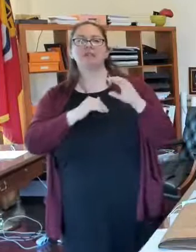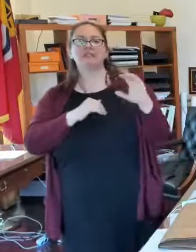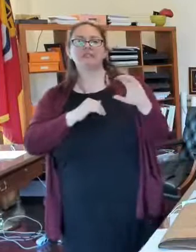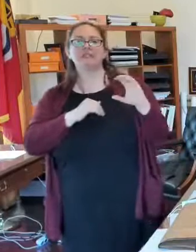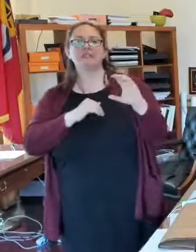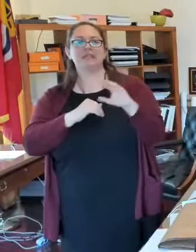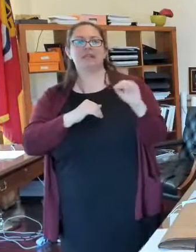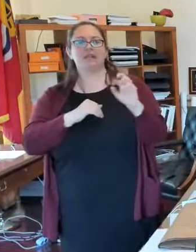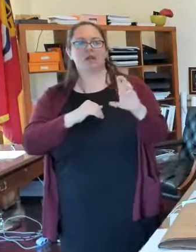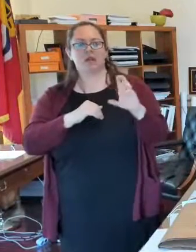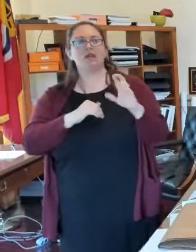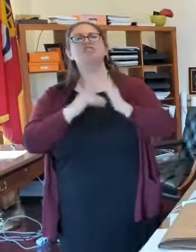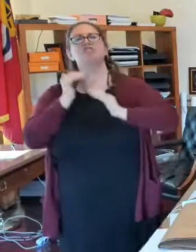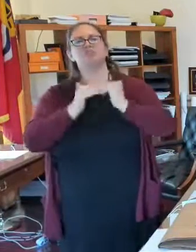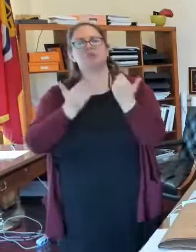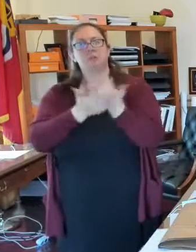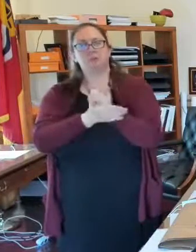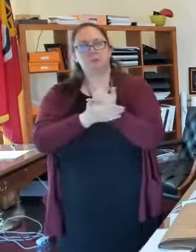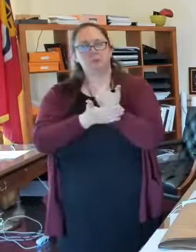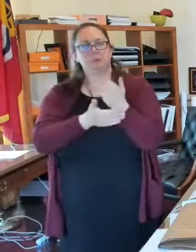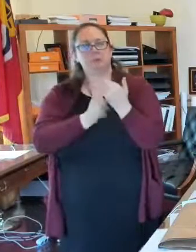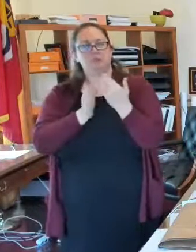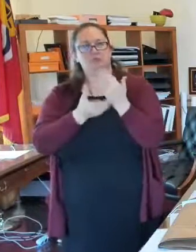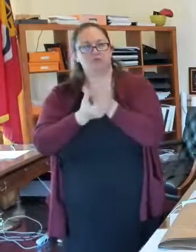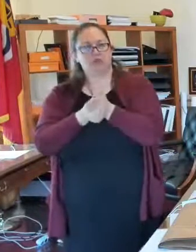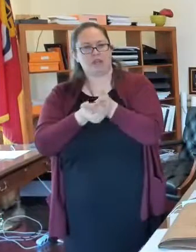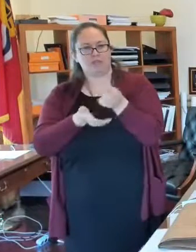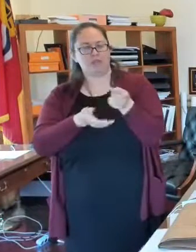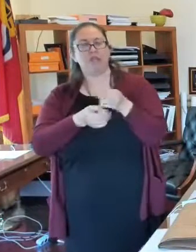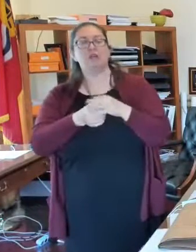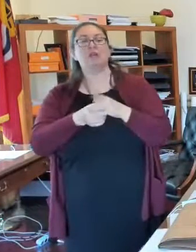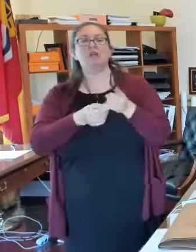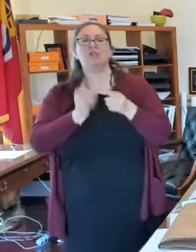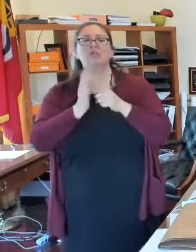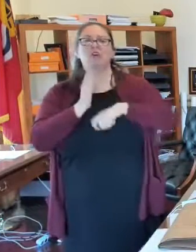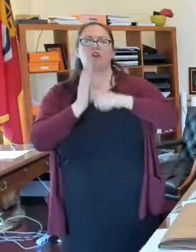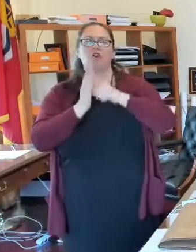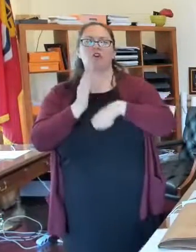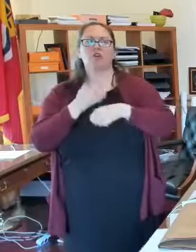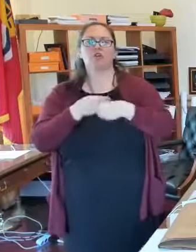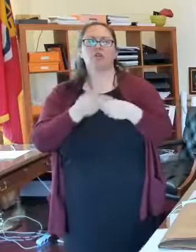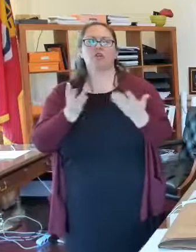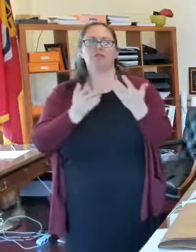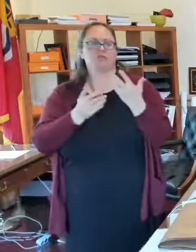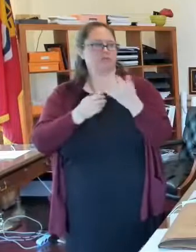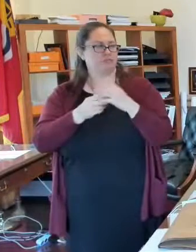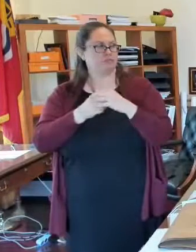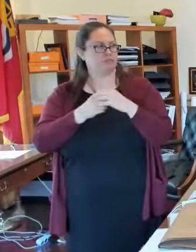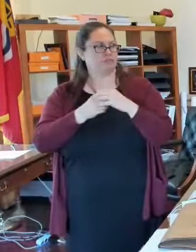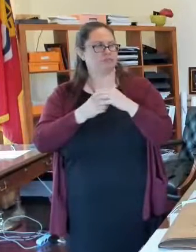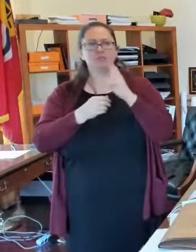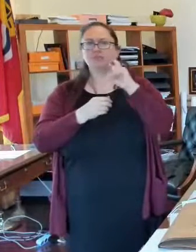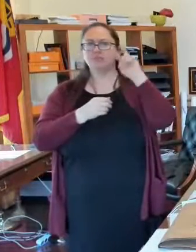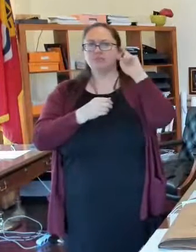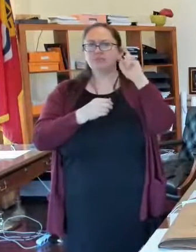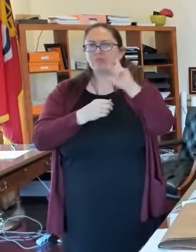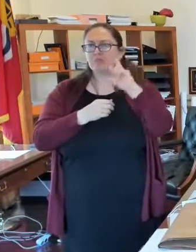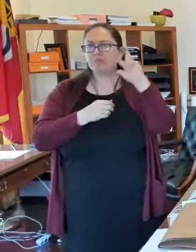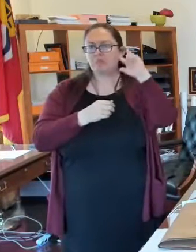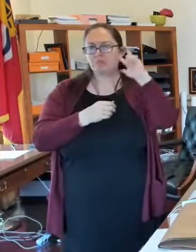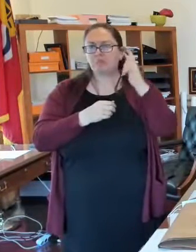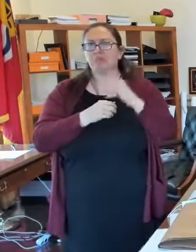Record, just issued an article a few days ago that